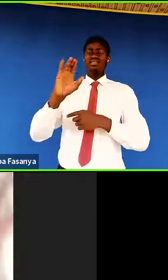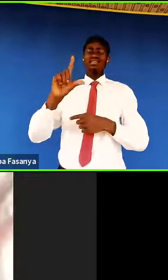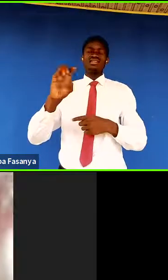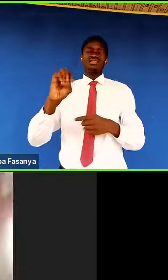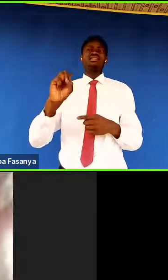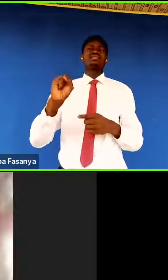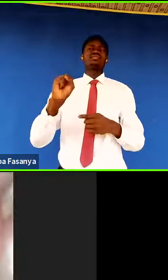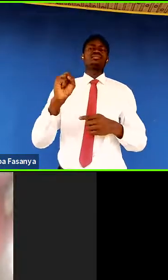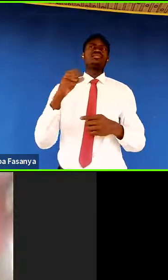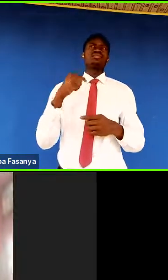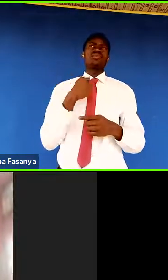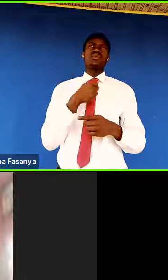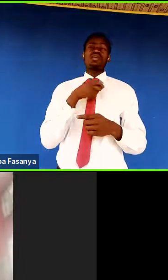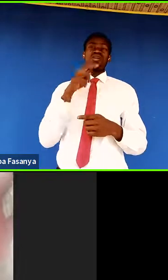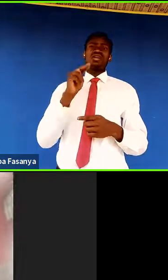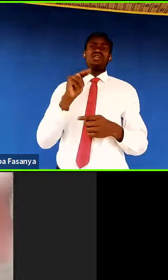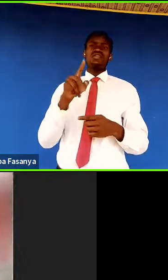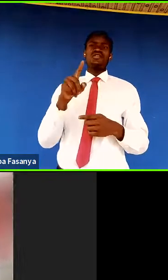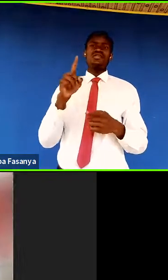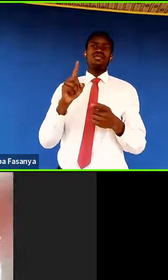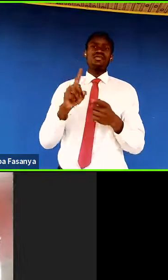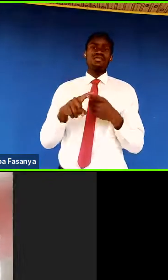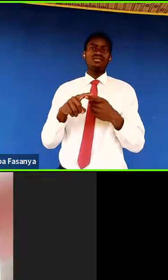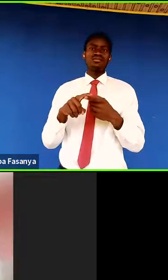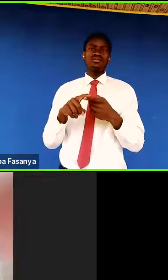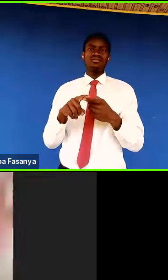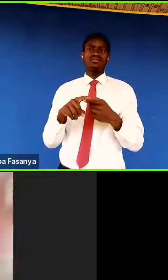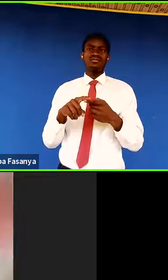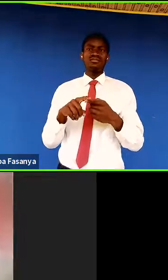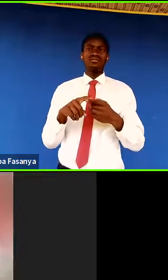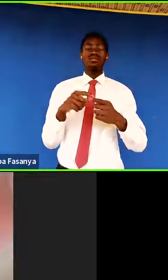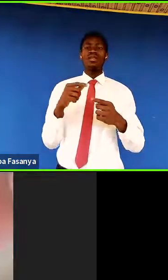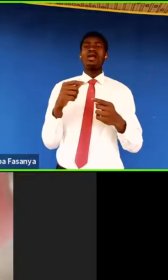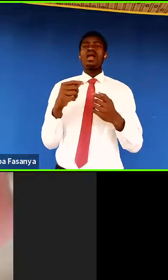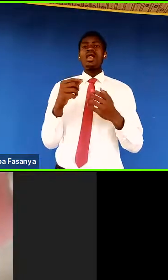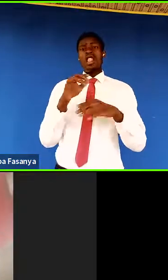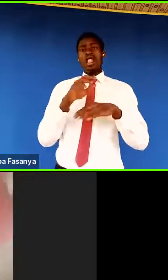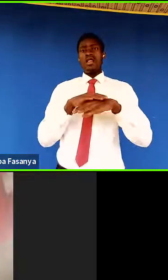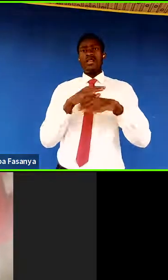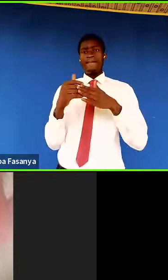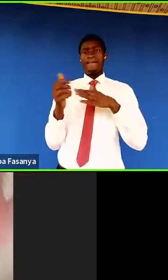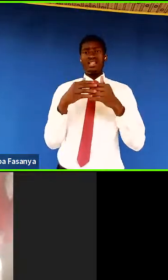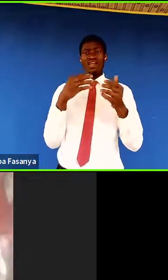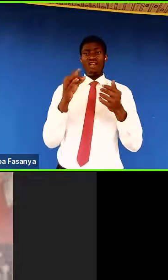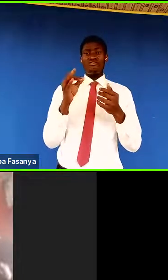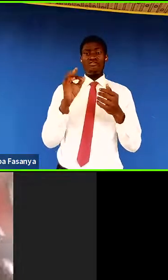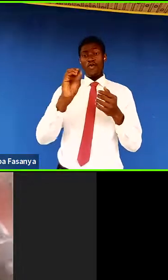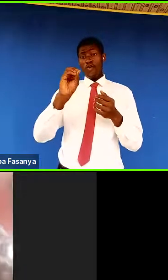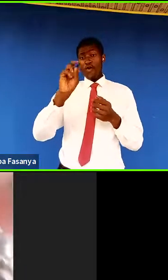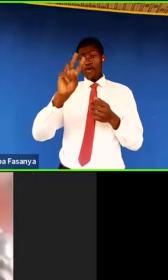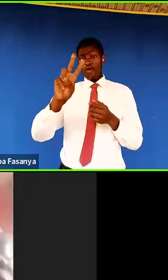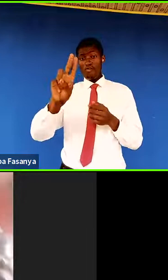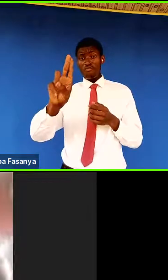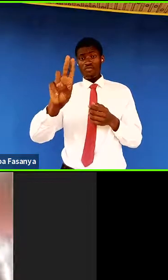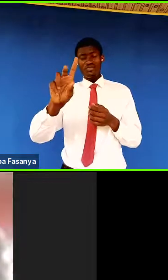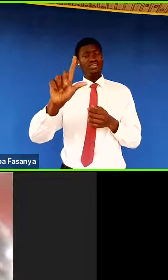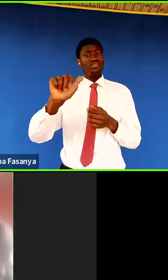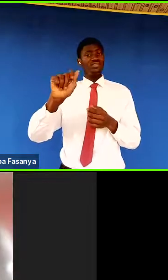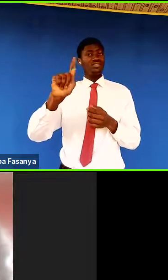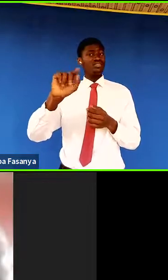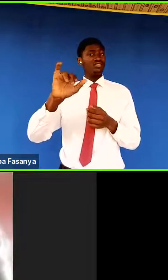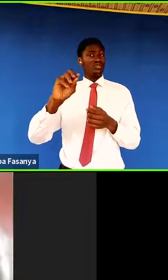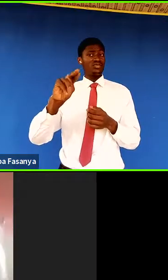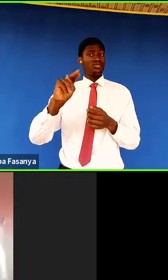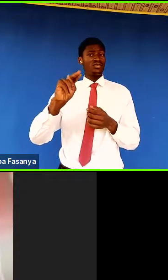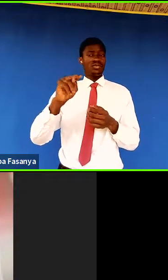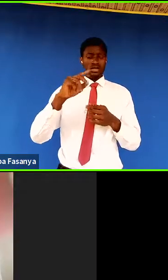because when it you can't comes hear to me. counting the days of ovulation, a lot of people Okay. really want to know about this. Okay, so what